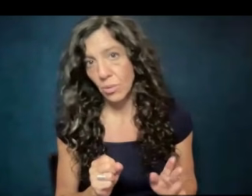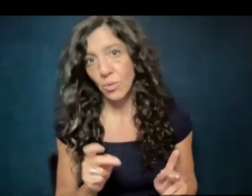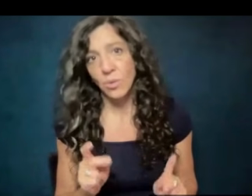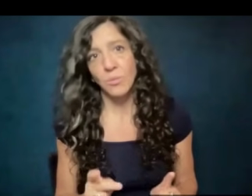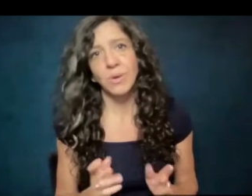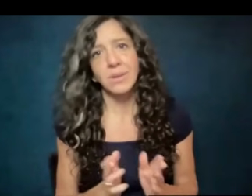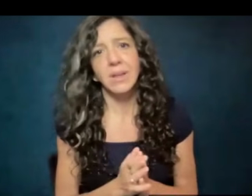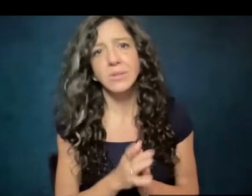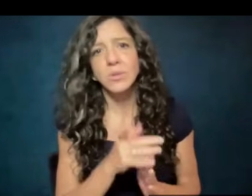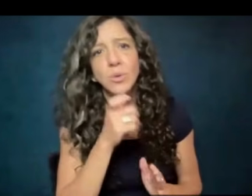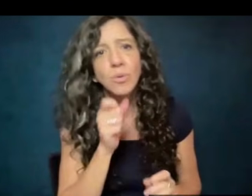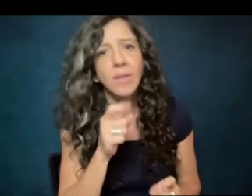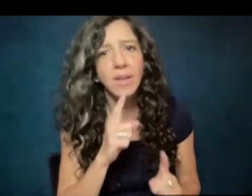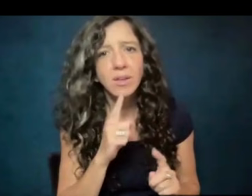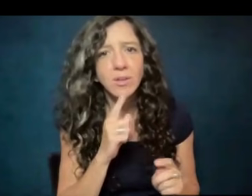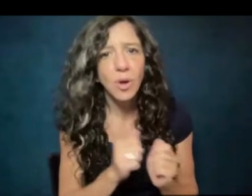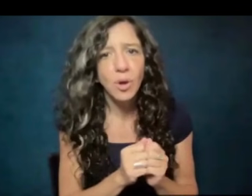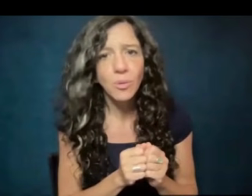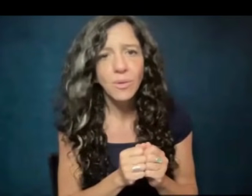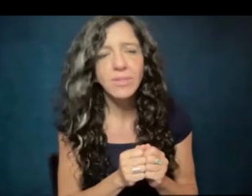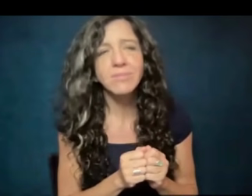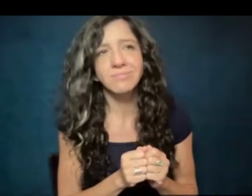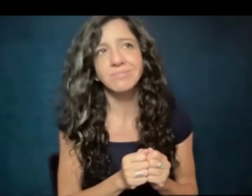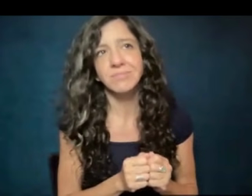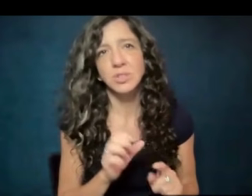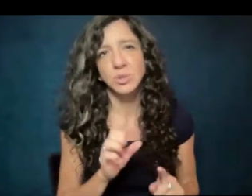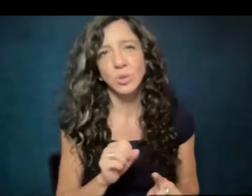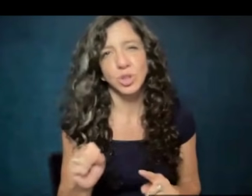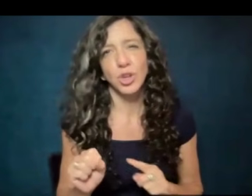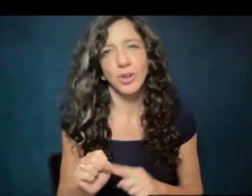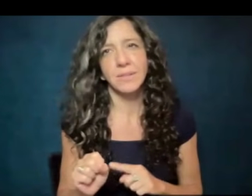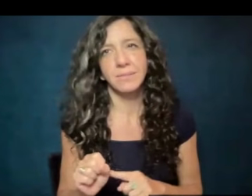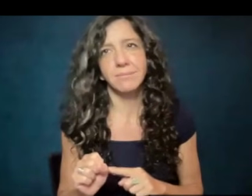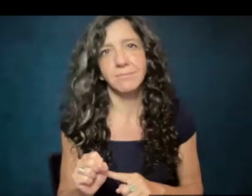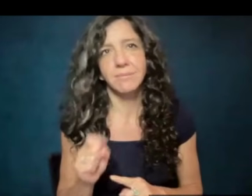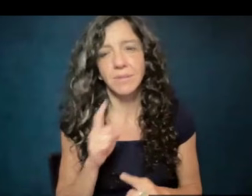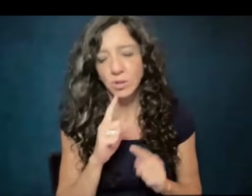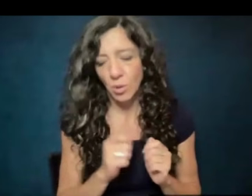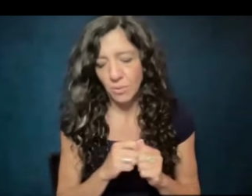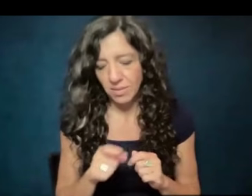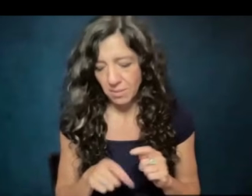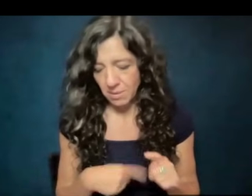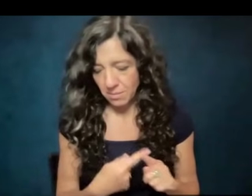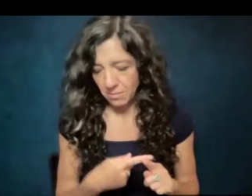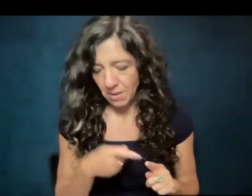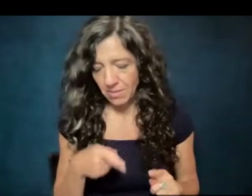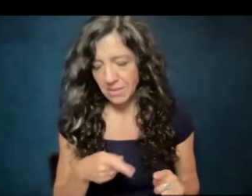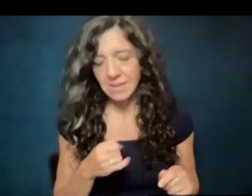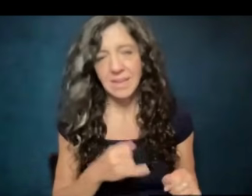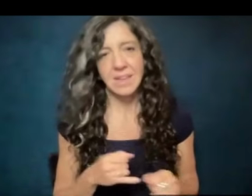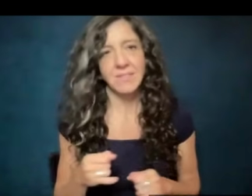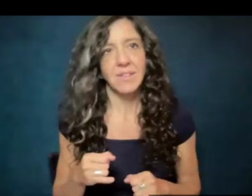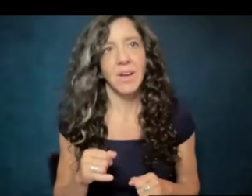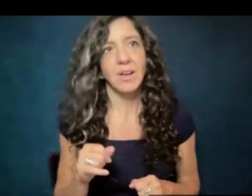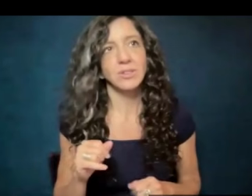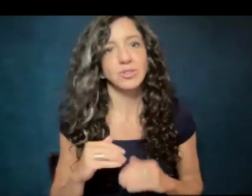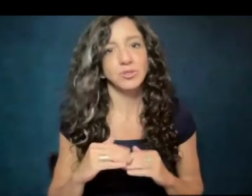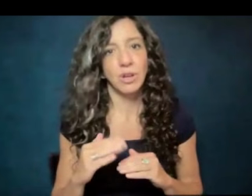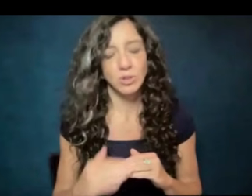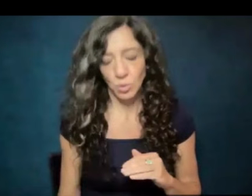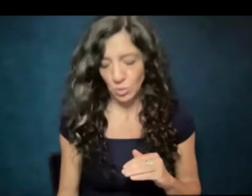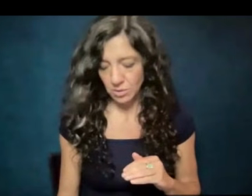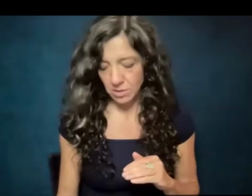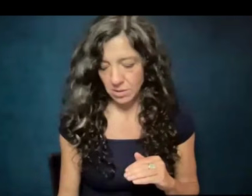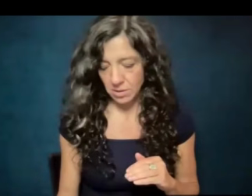who do they talk to about this? It's Social Security that they would talk to about their individualized threshold. The